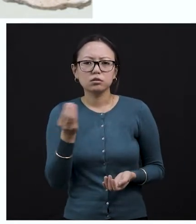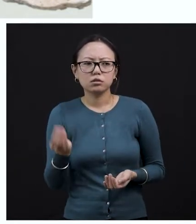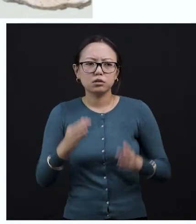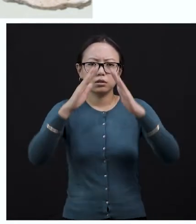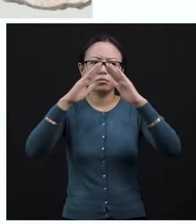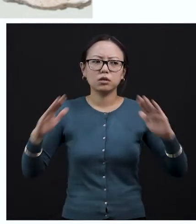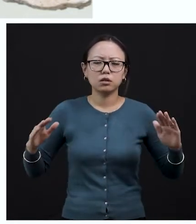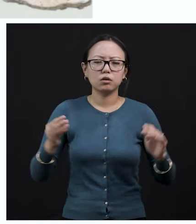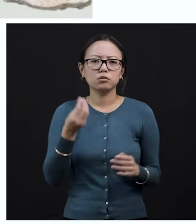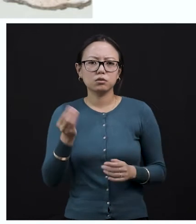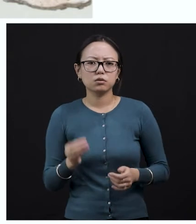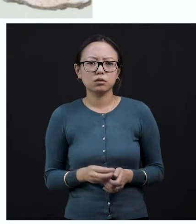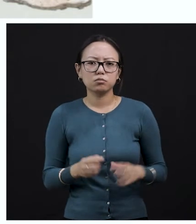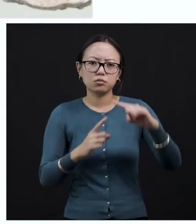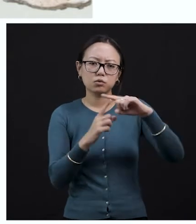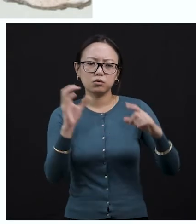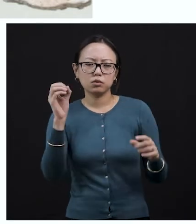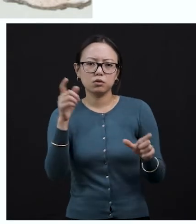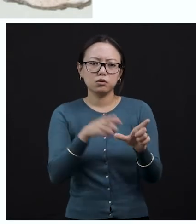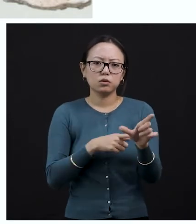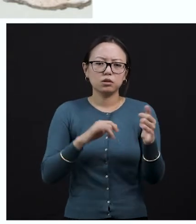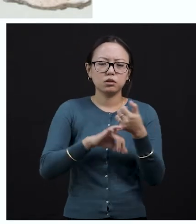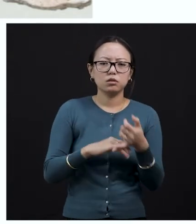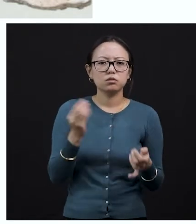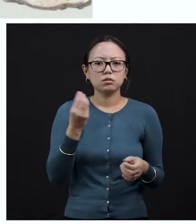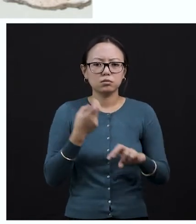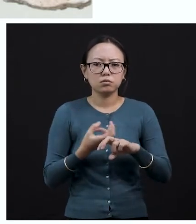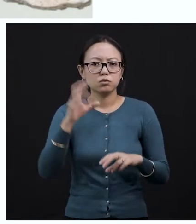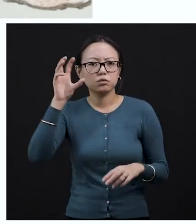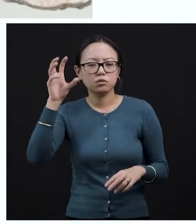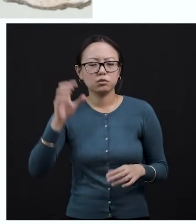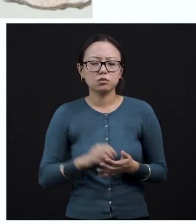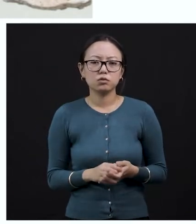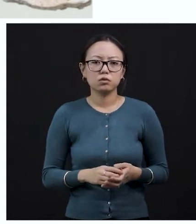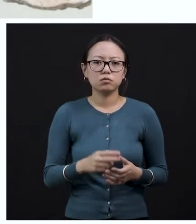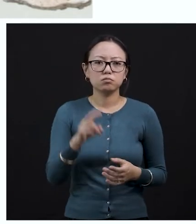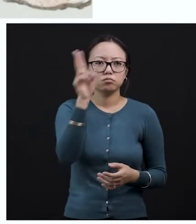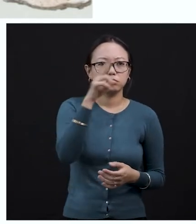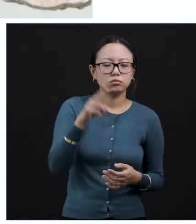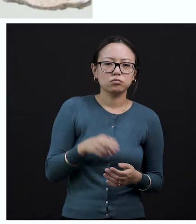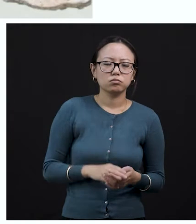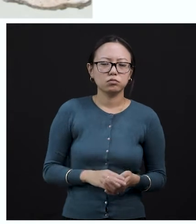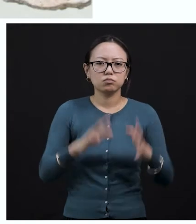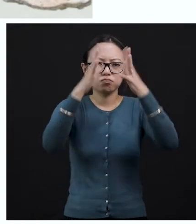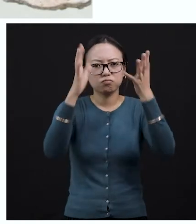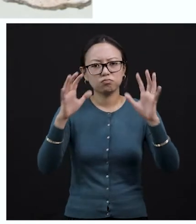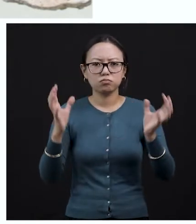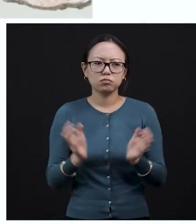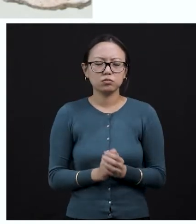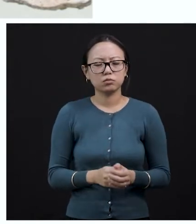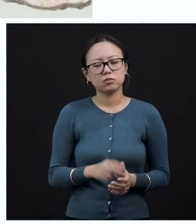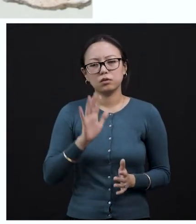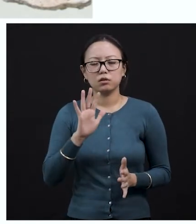or some carvings on the stones. So with the help of these archaeological sources, we are able